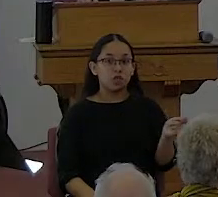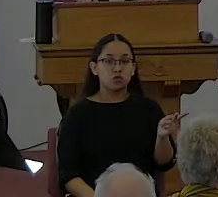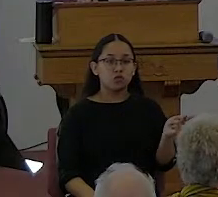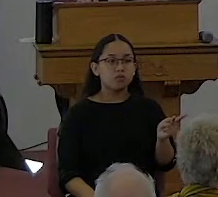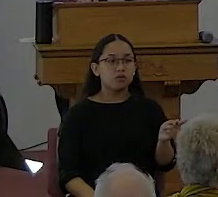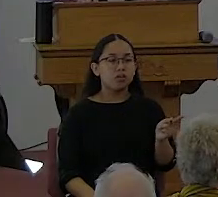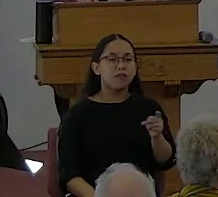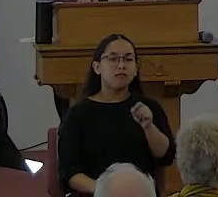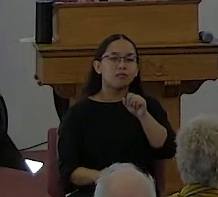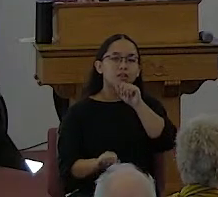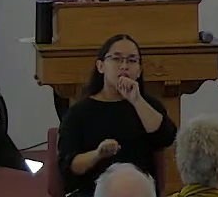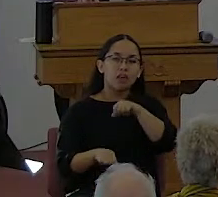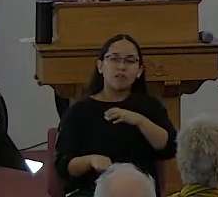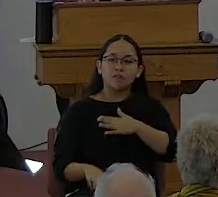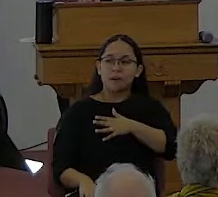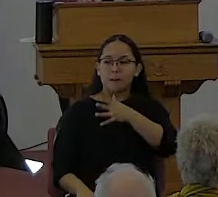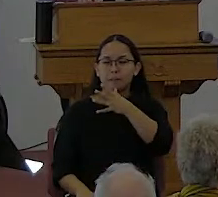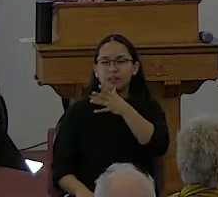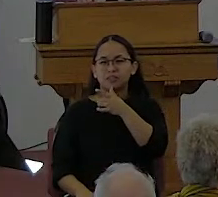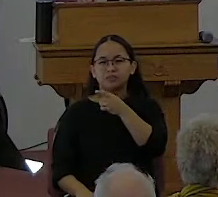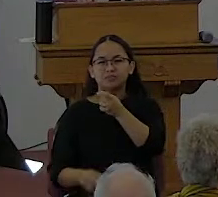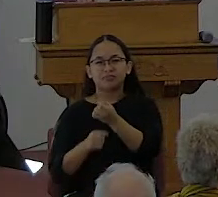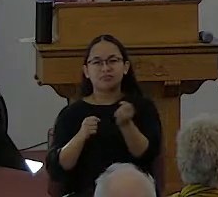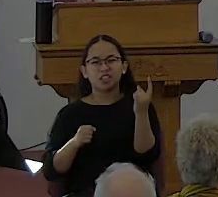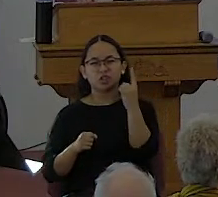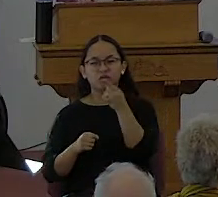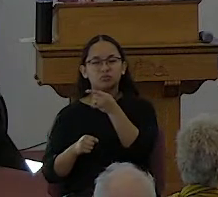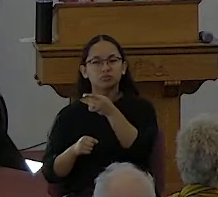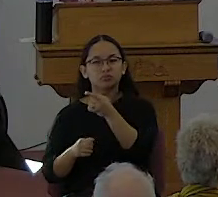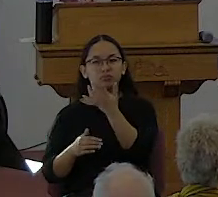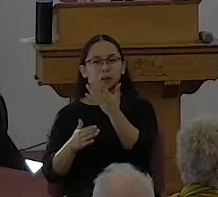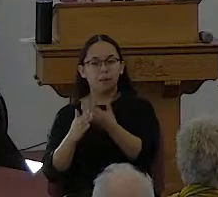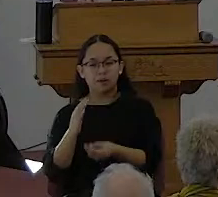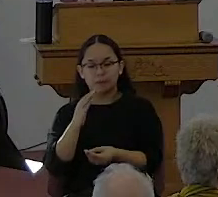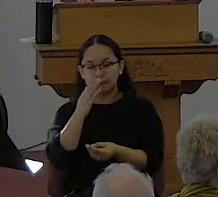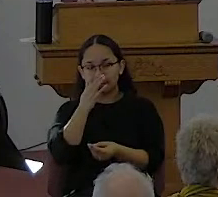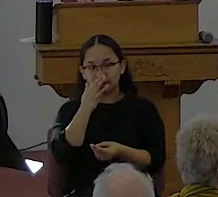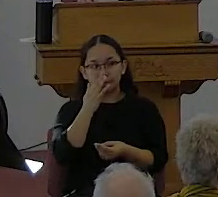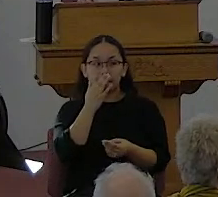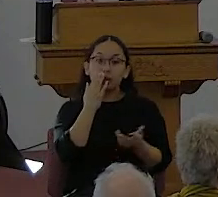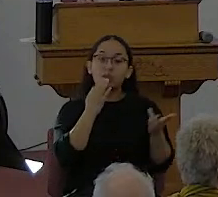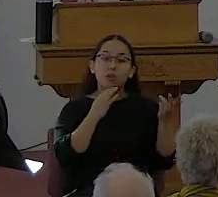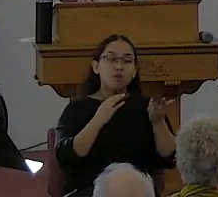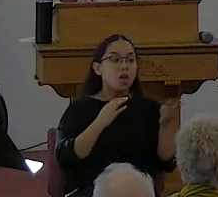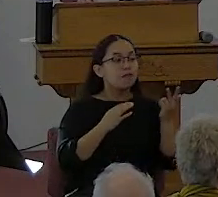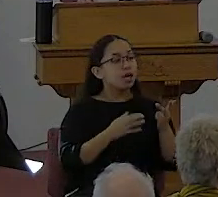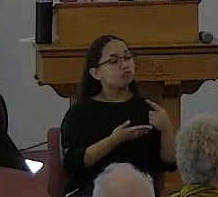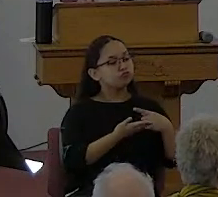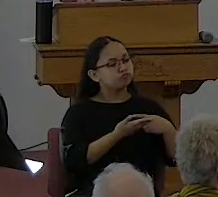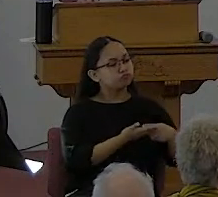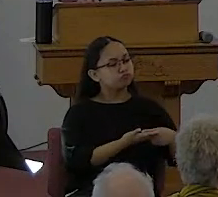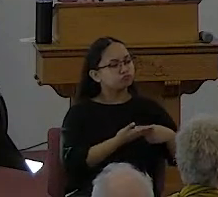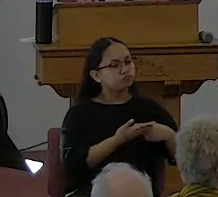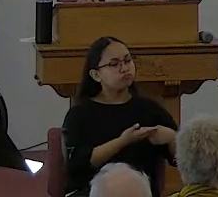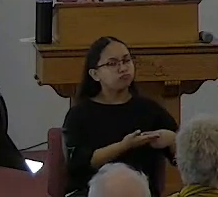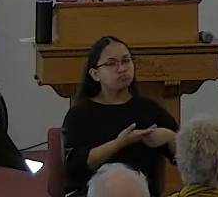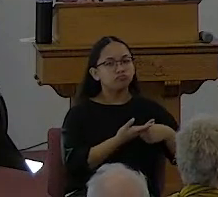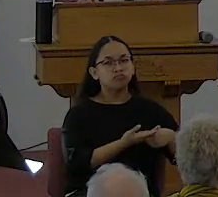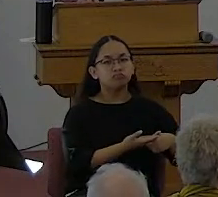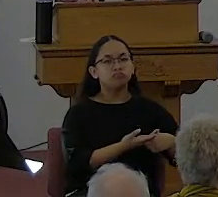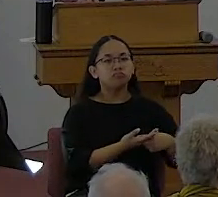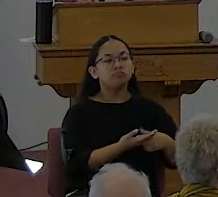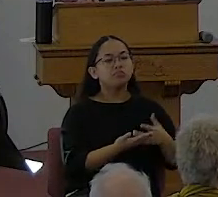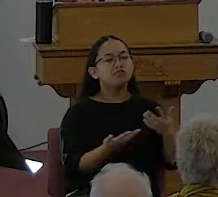my mother, who passed away last year, and we spent time discussing what we thought